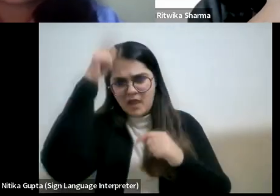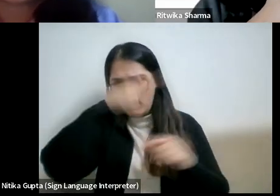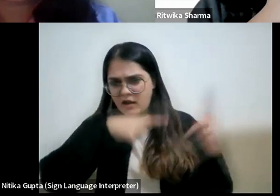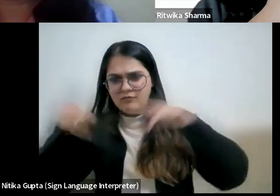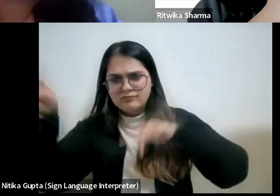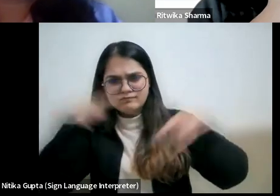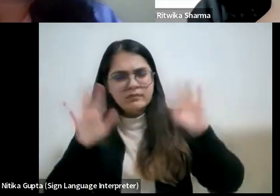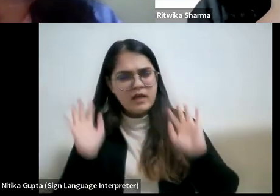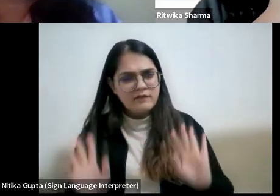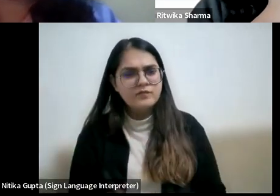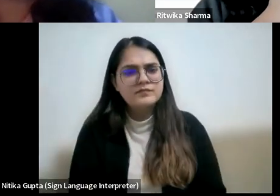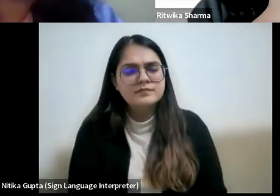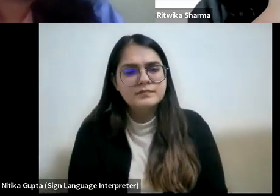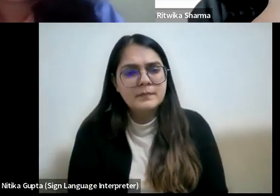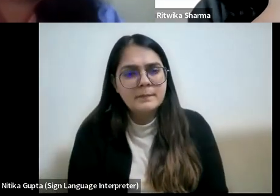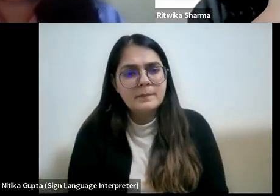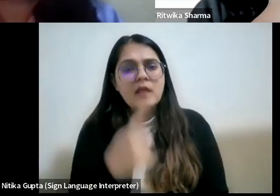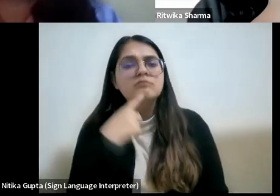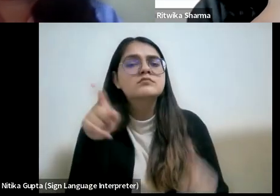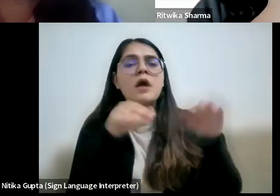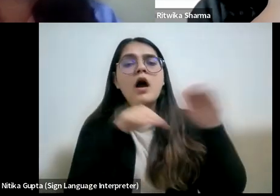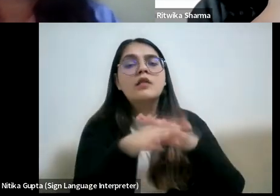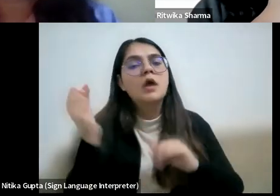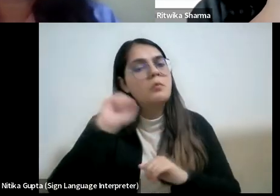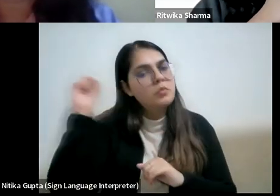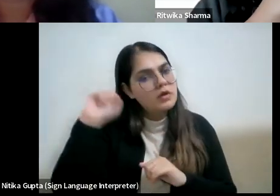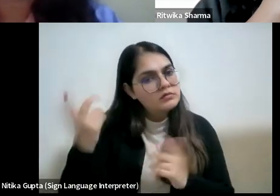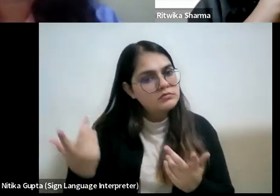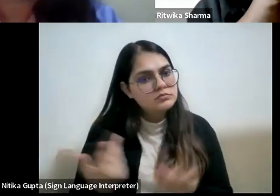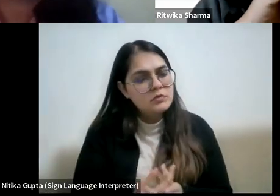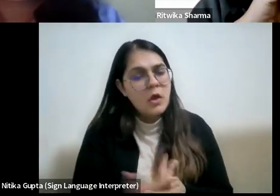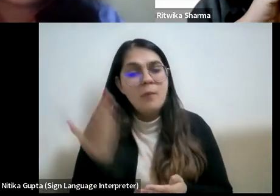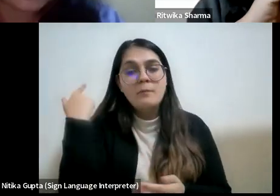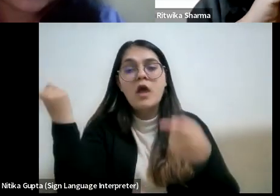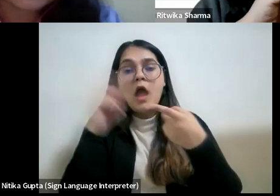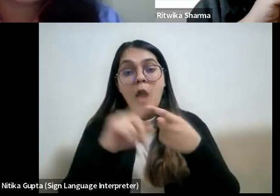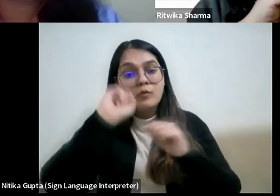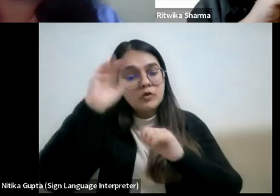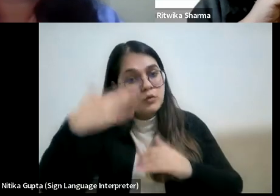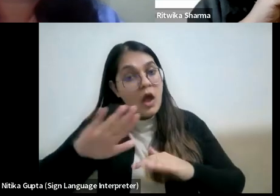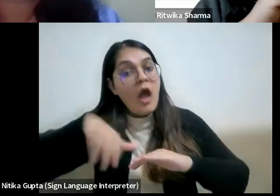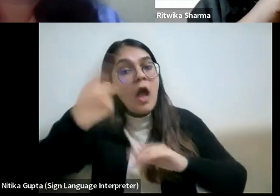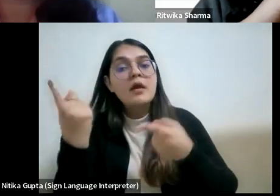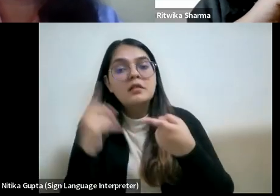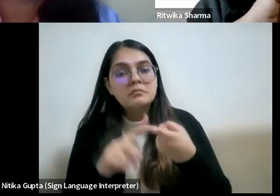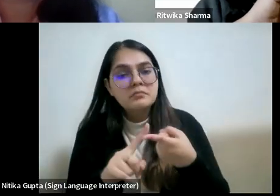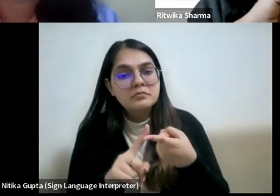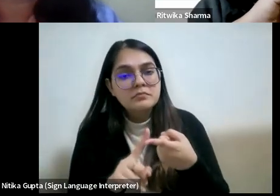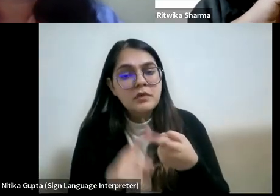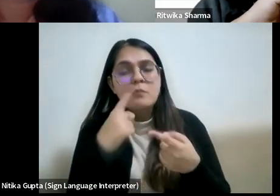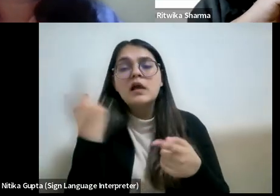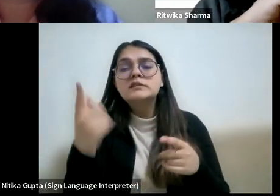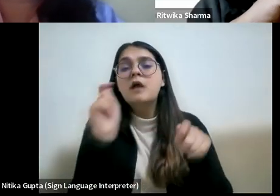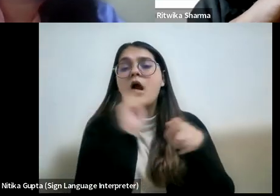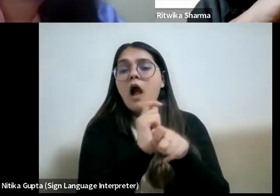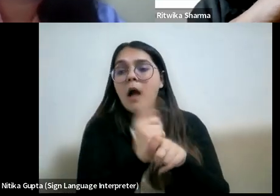various forms. Say the protests, like you mentioned, whatever happened post the protests, what was the state mechanism,